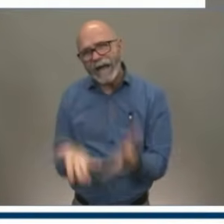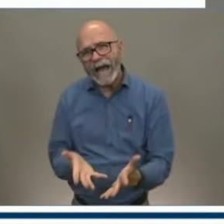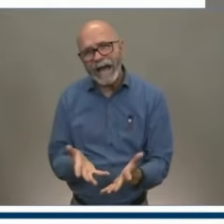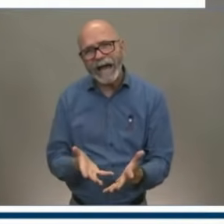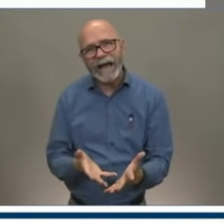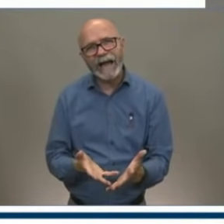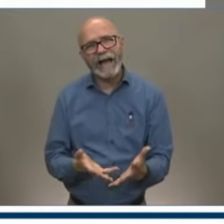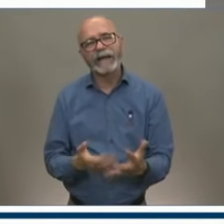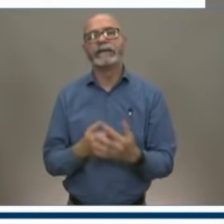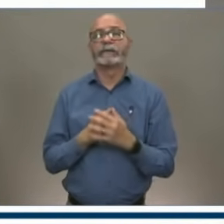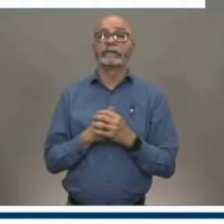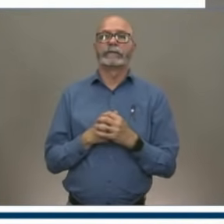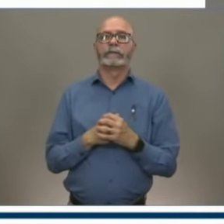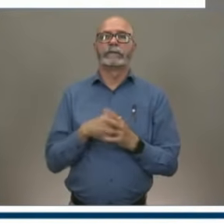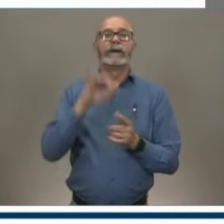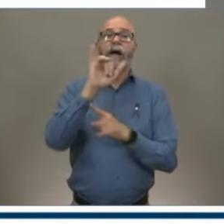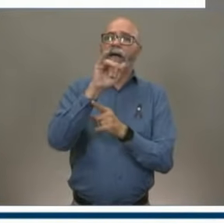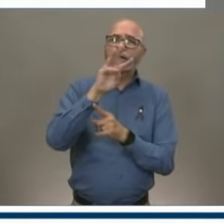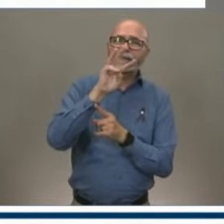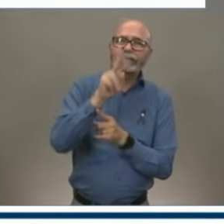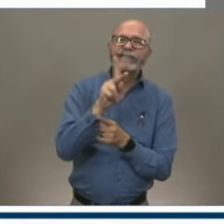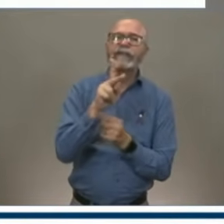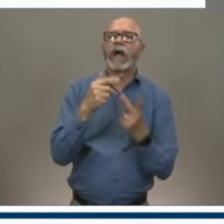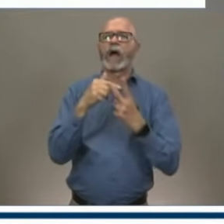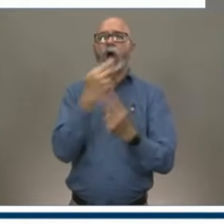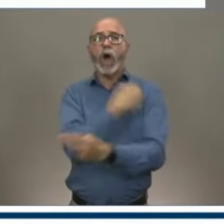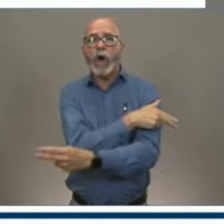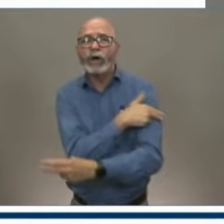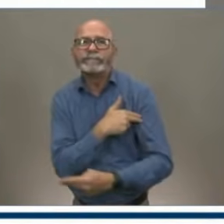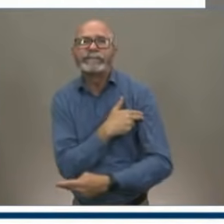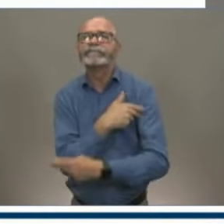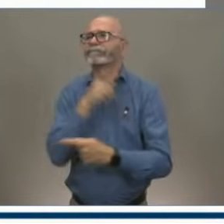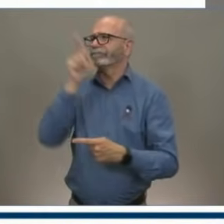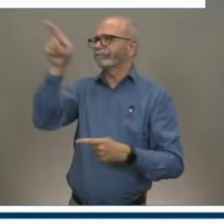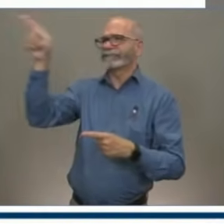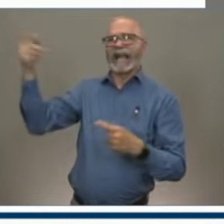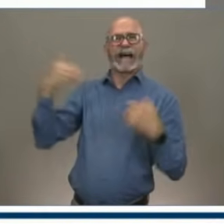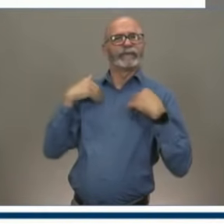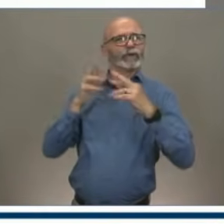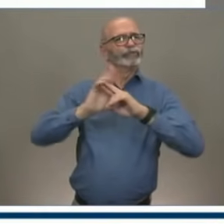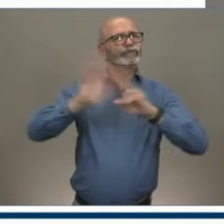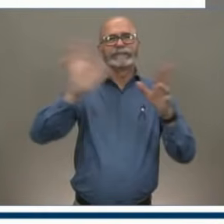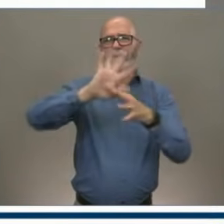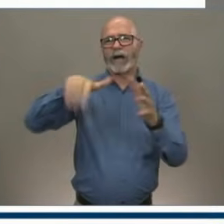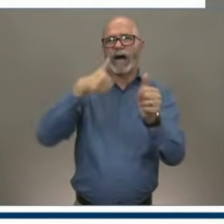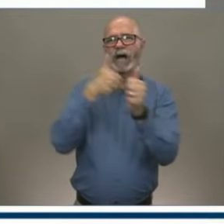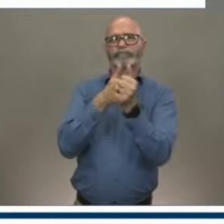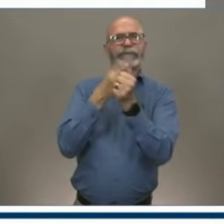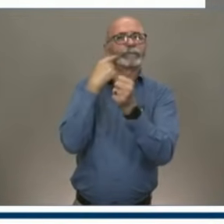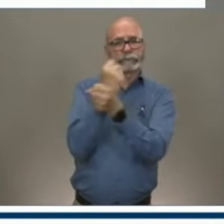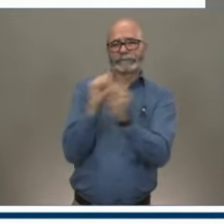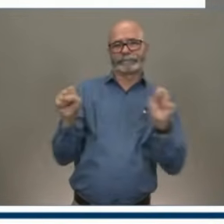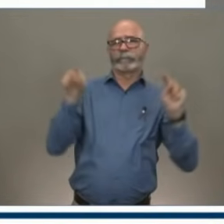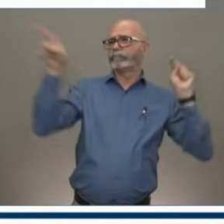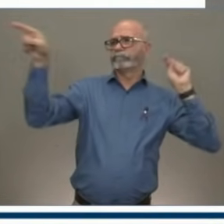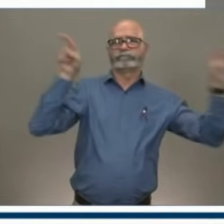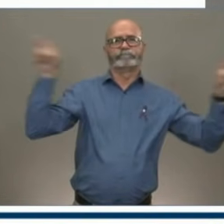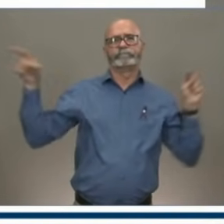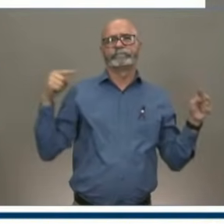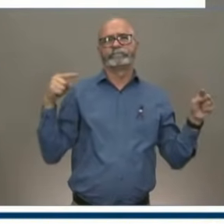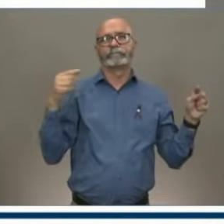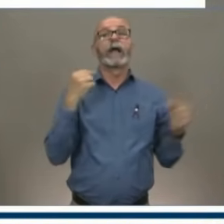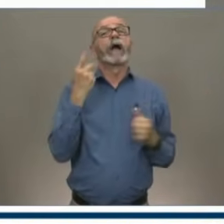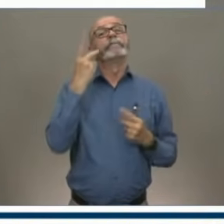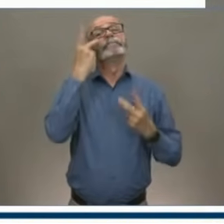and the IWK have measures in place specifically for patient and staff safety, such as visitor restrictions, screening